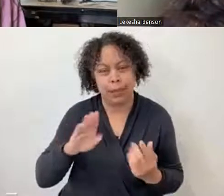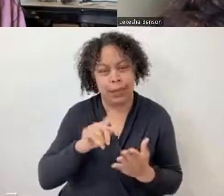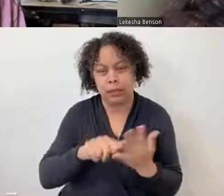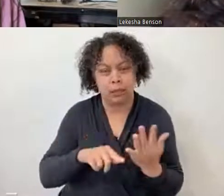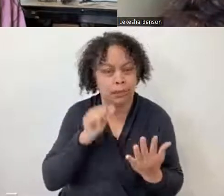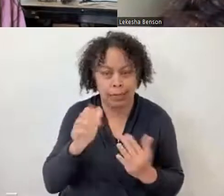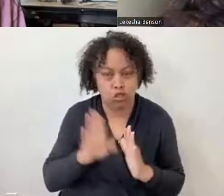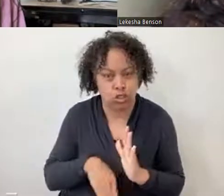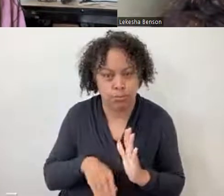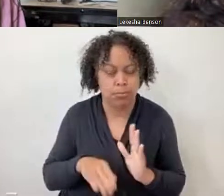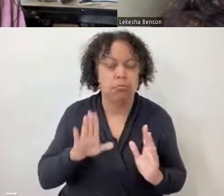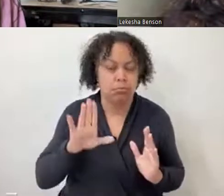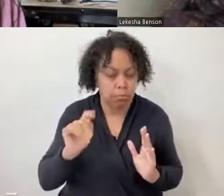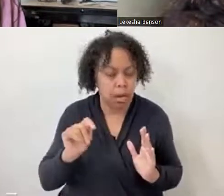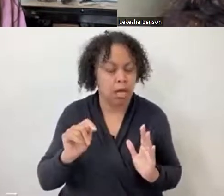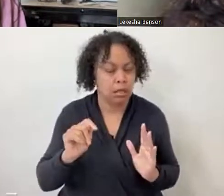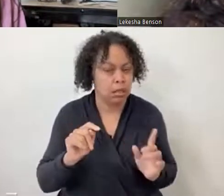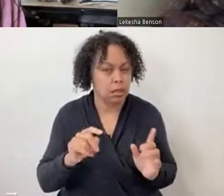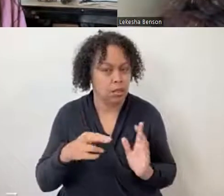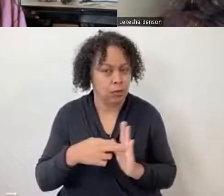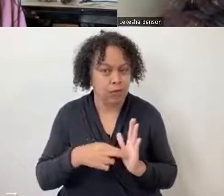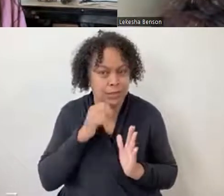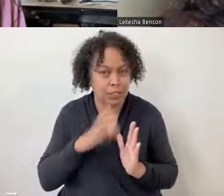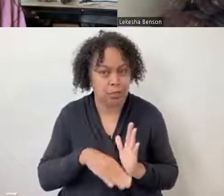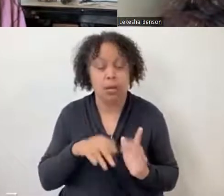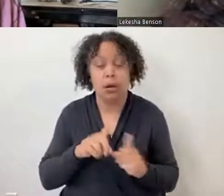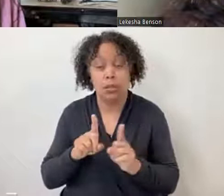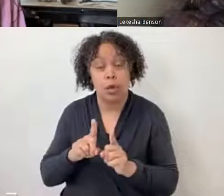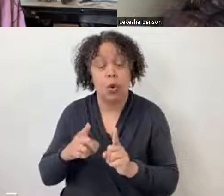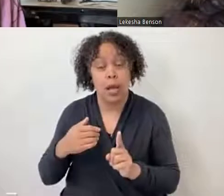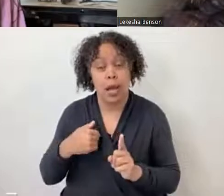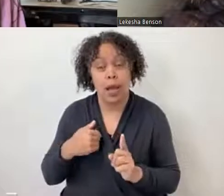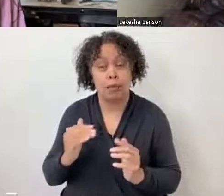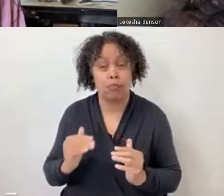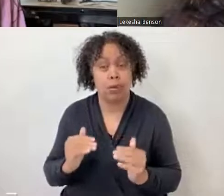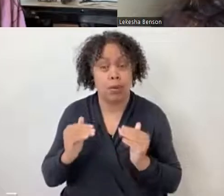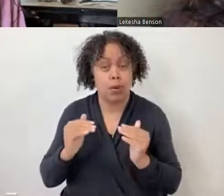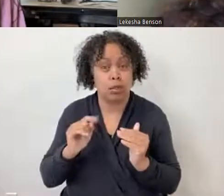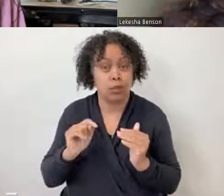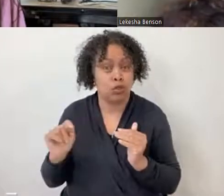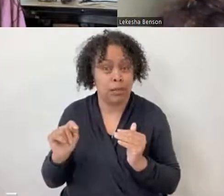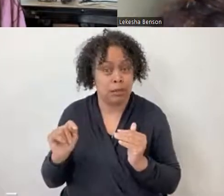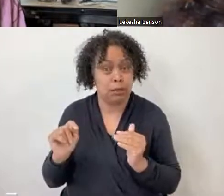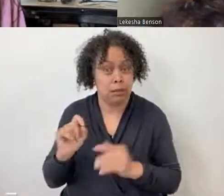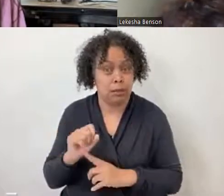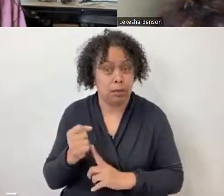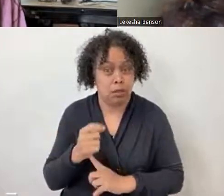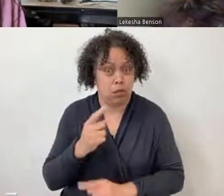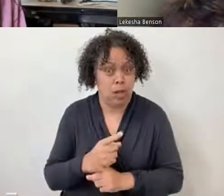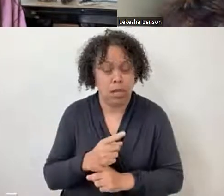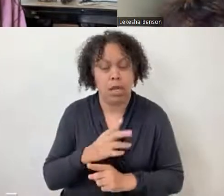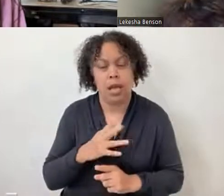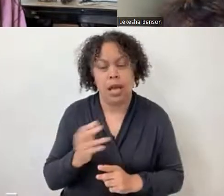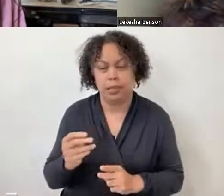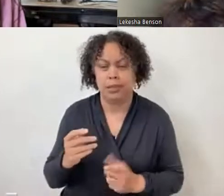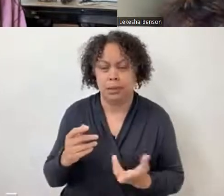And then finally, we have a promotion and tenure scenario in which we